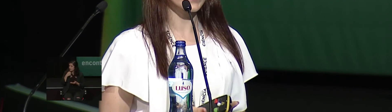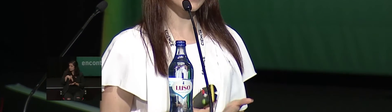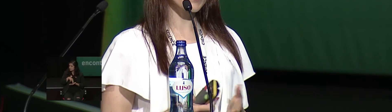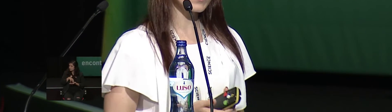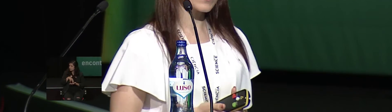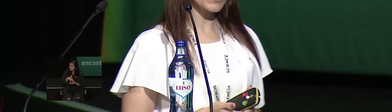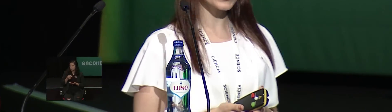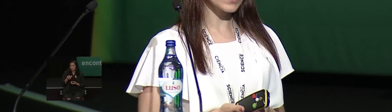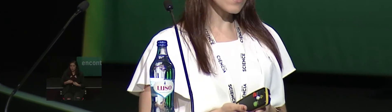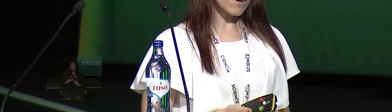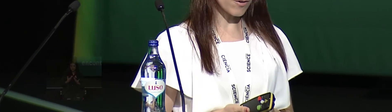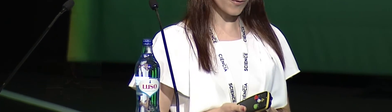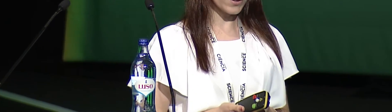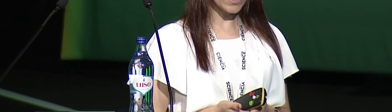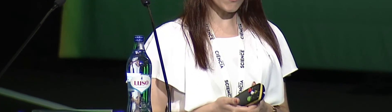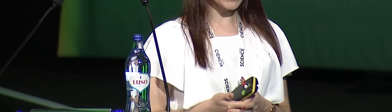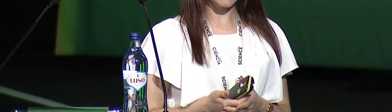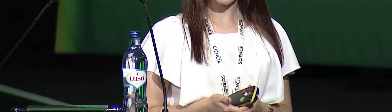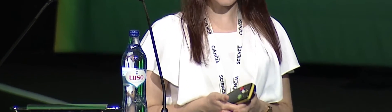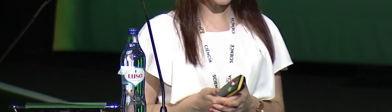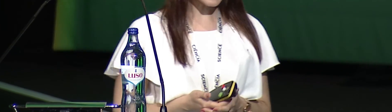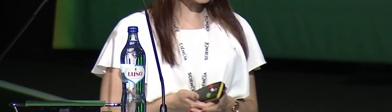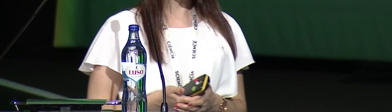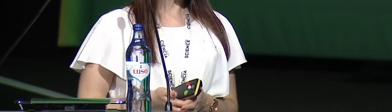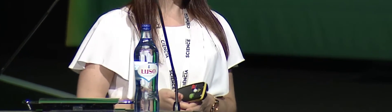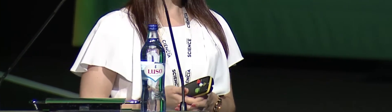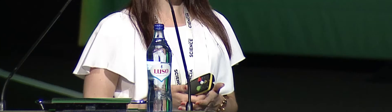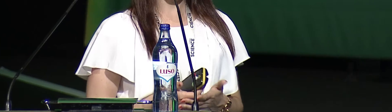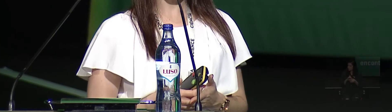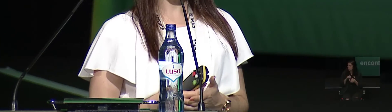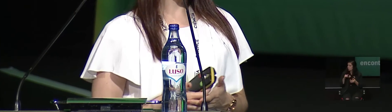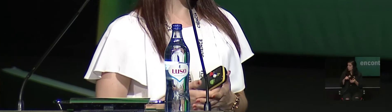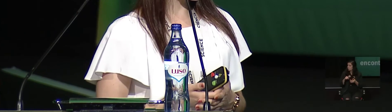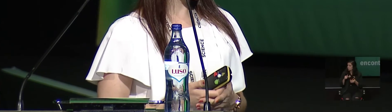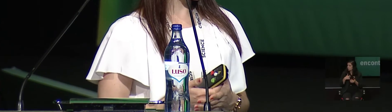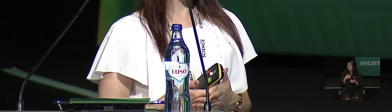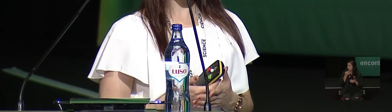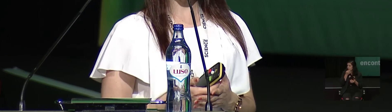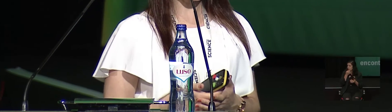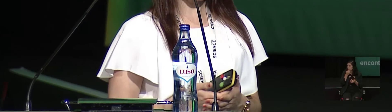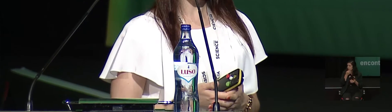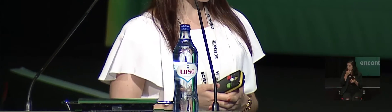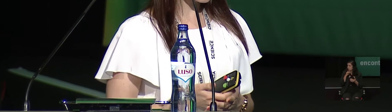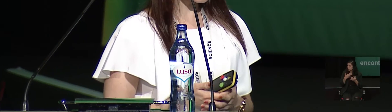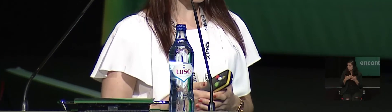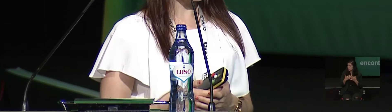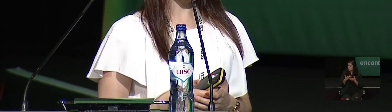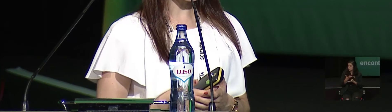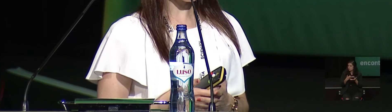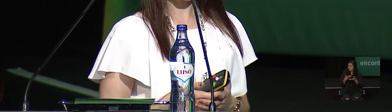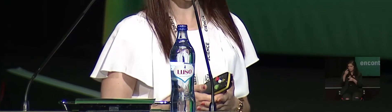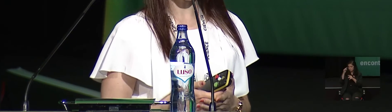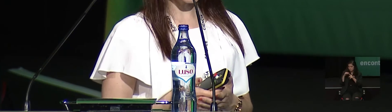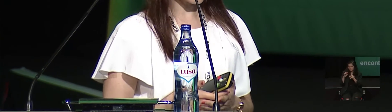To share a little bit about our research line. Today I will talk about a nature-inspired approach to face